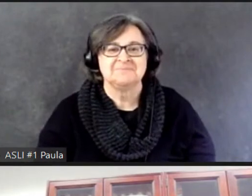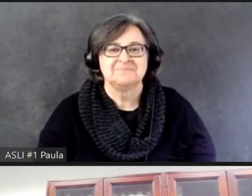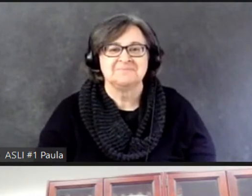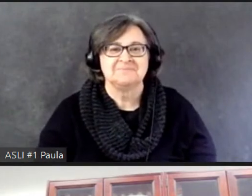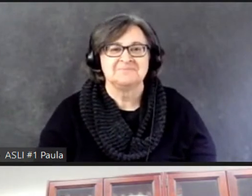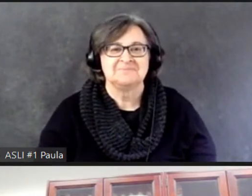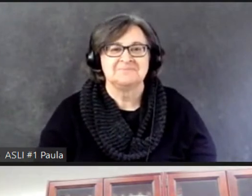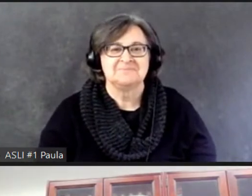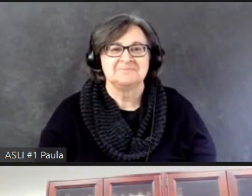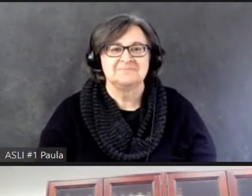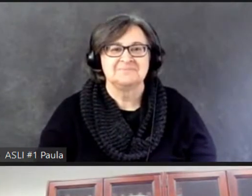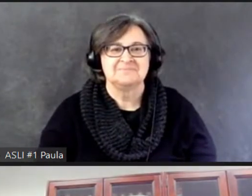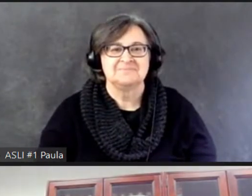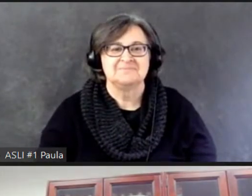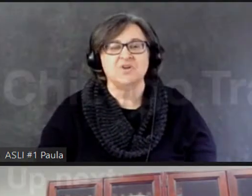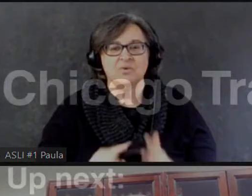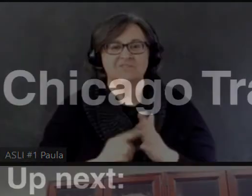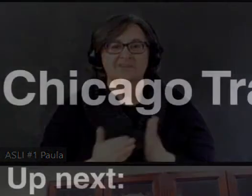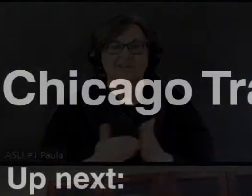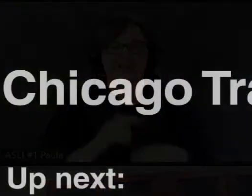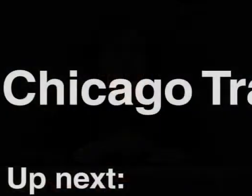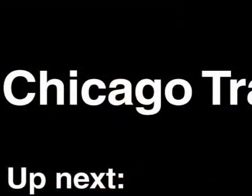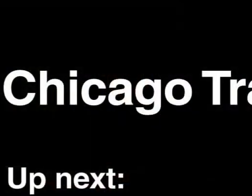Yes, we'll start at 10 o'clock. Thank you.